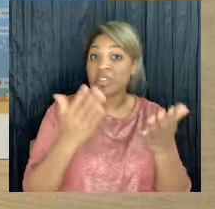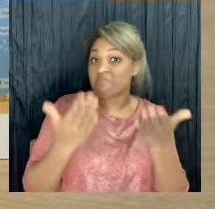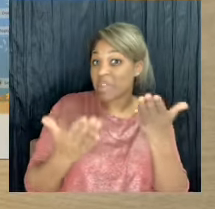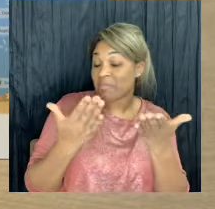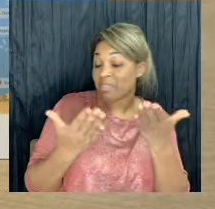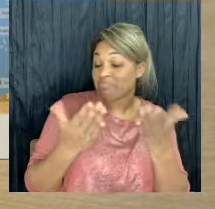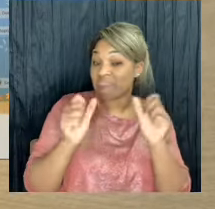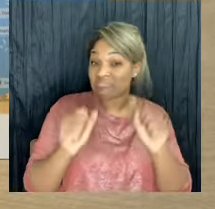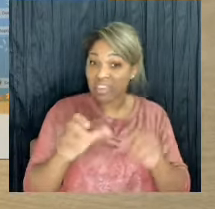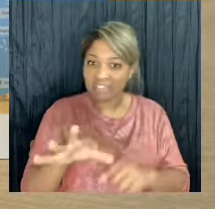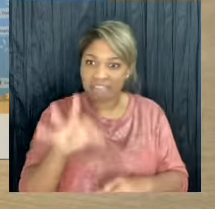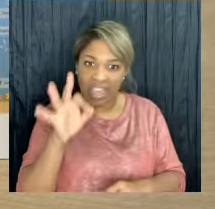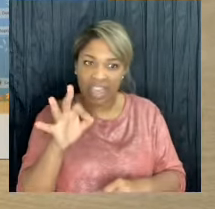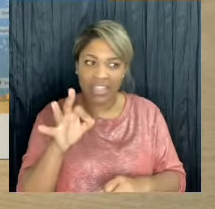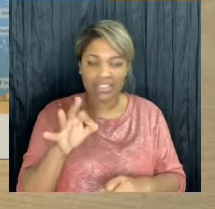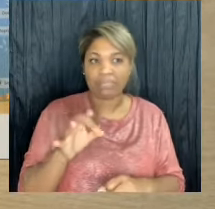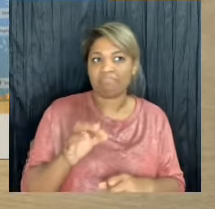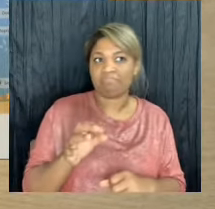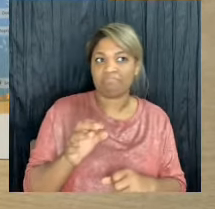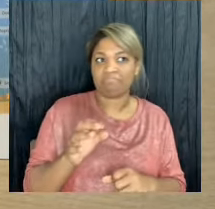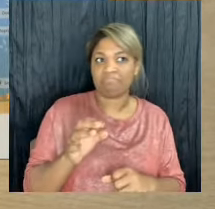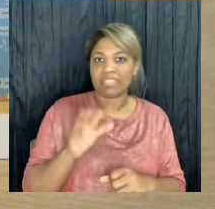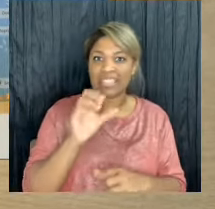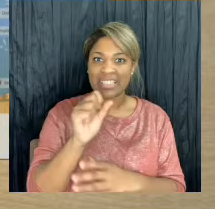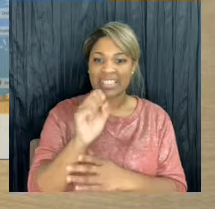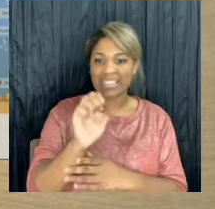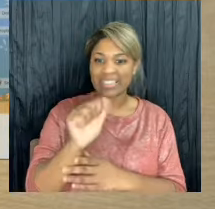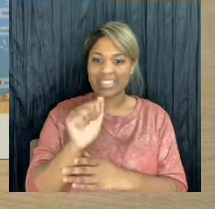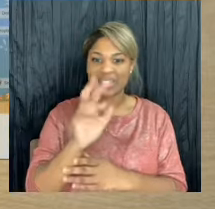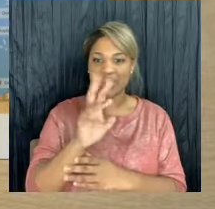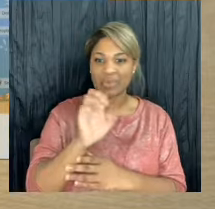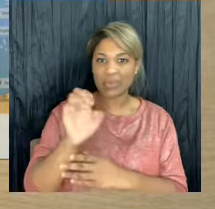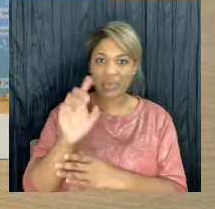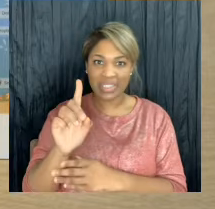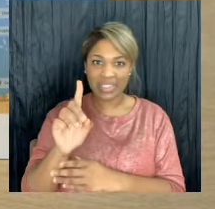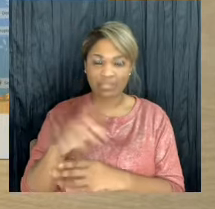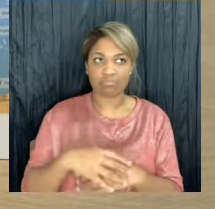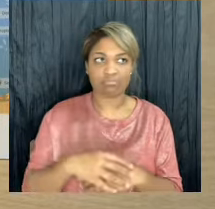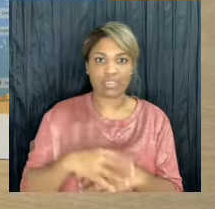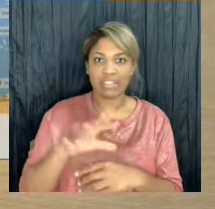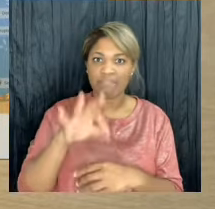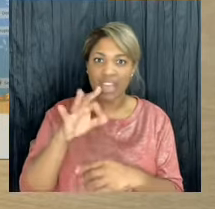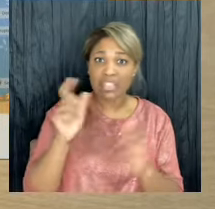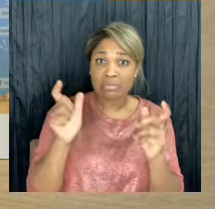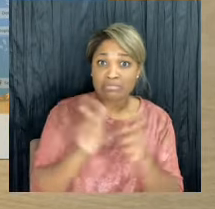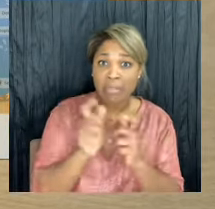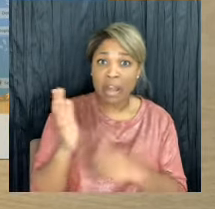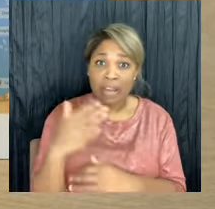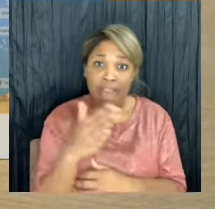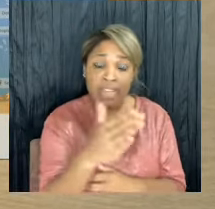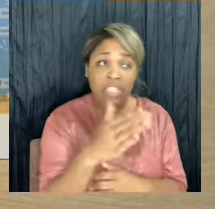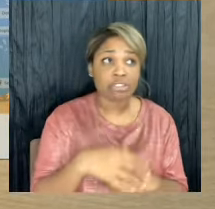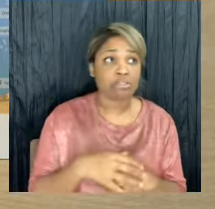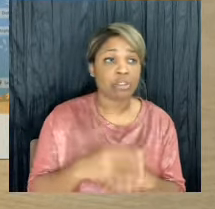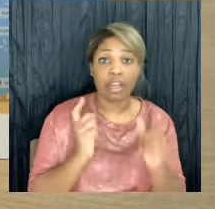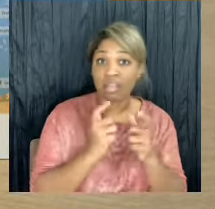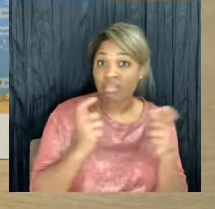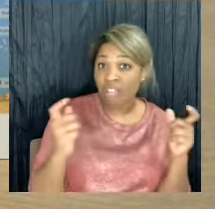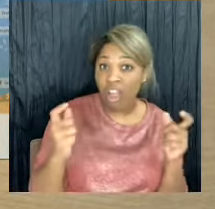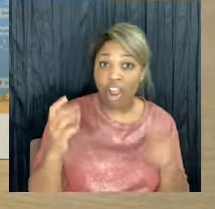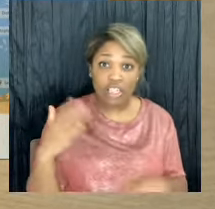find some seaweed. We would find fish, small fish. We would find larger fish that